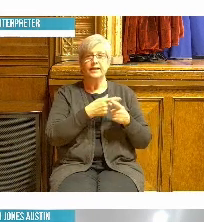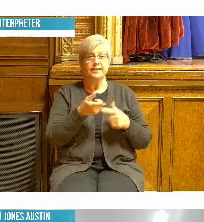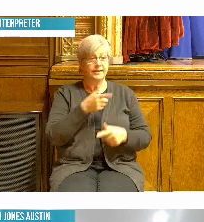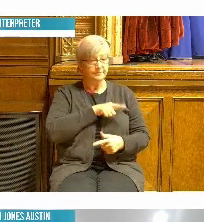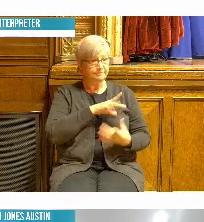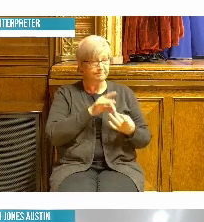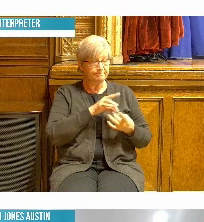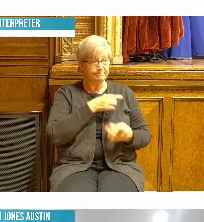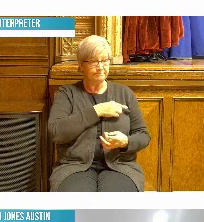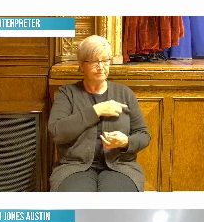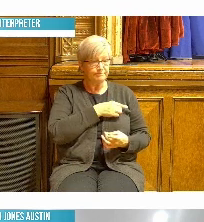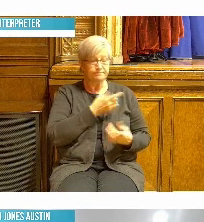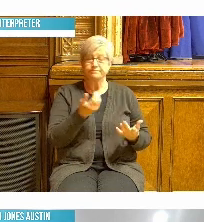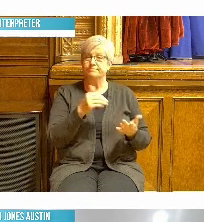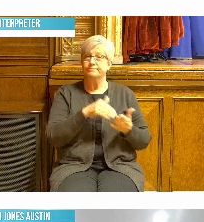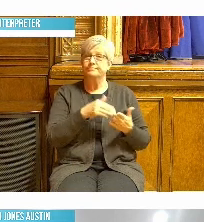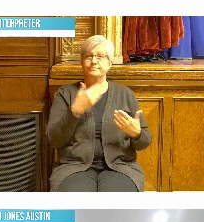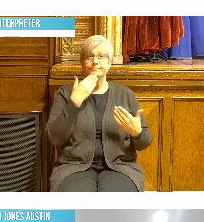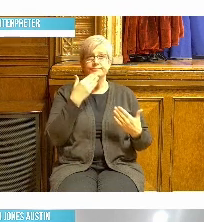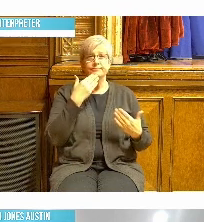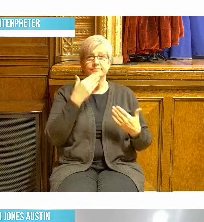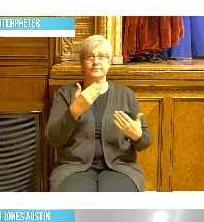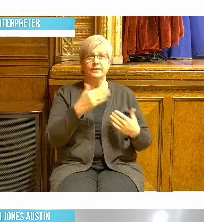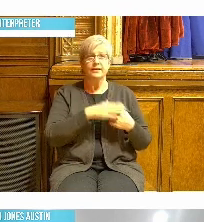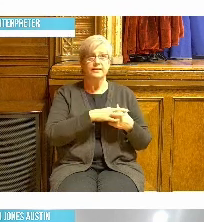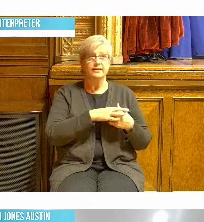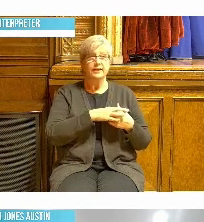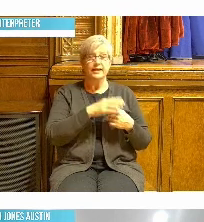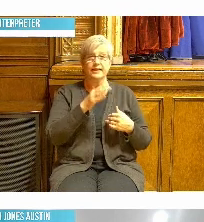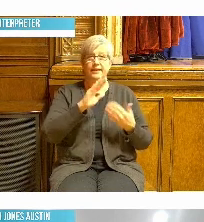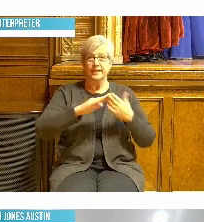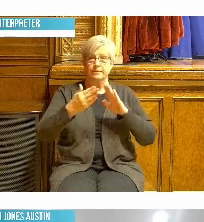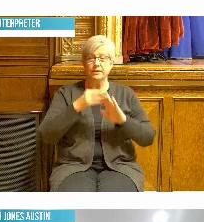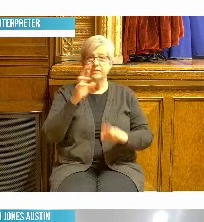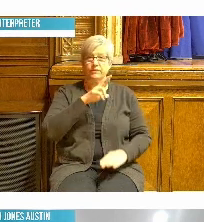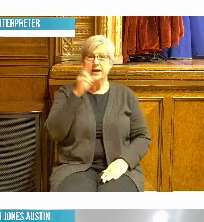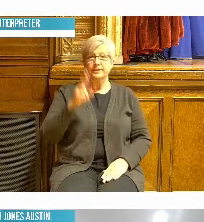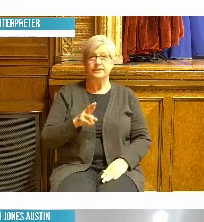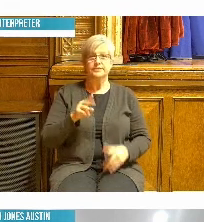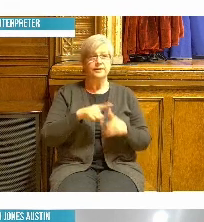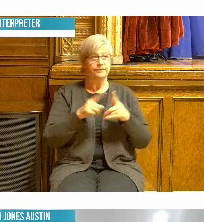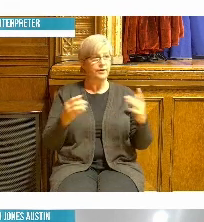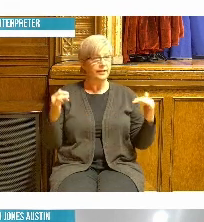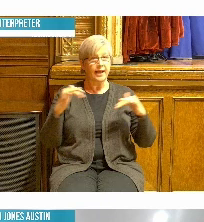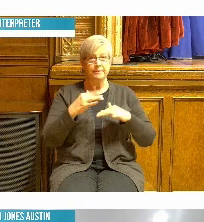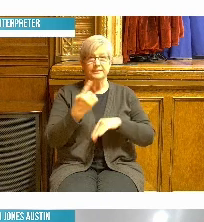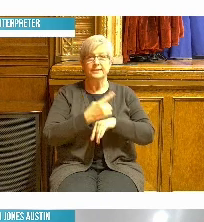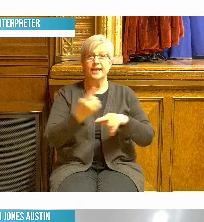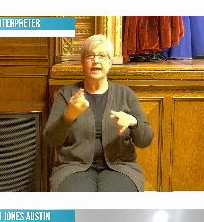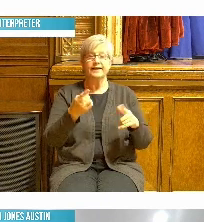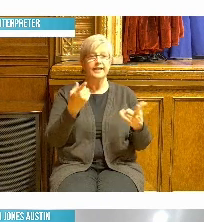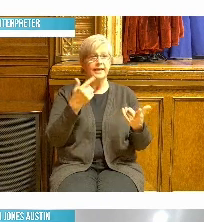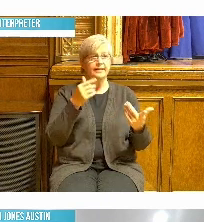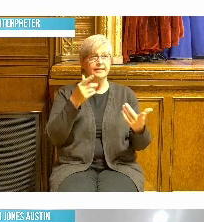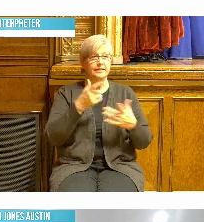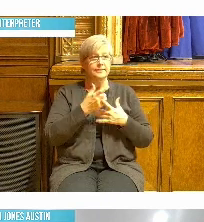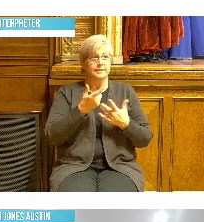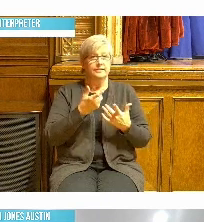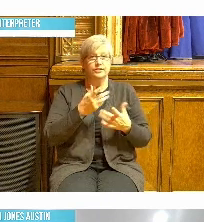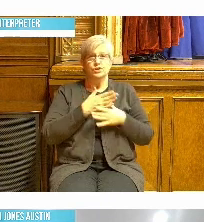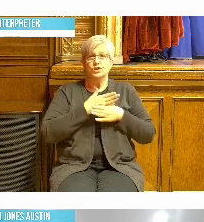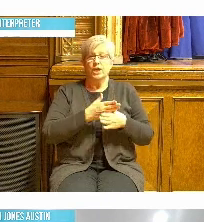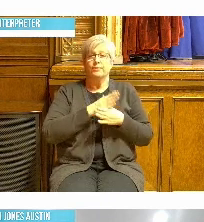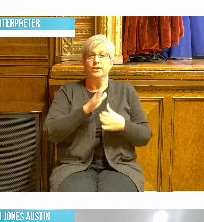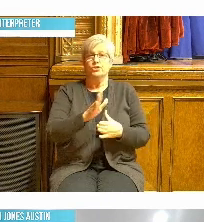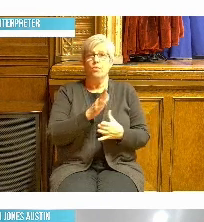you. Yeah, once again, I just want to thank the community of Rochester for coming out and educating and being so passionate